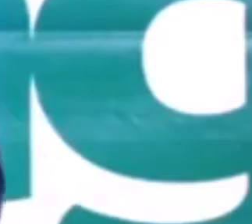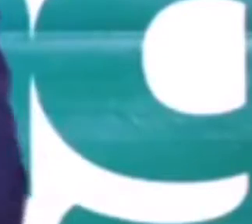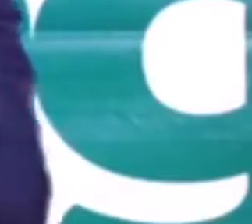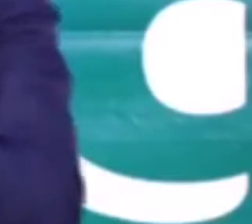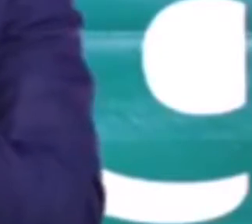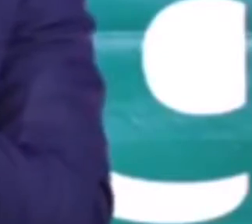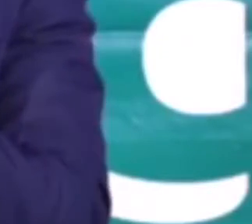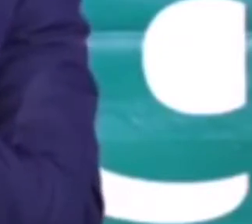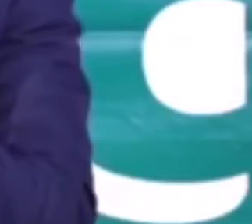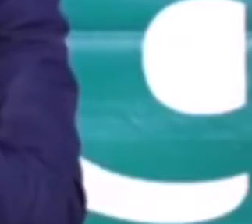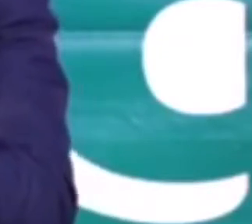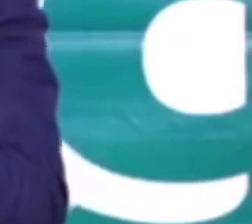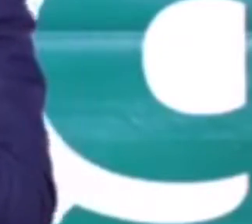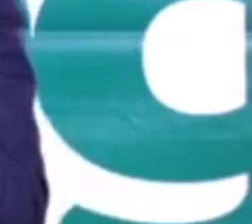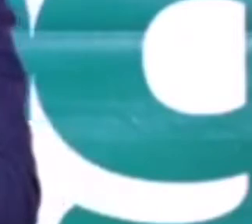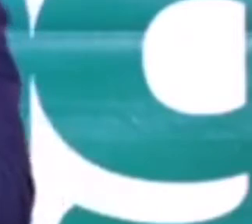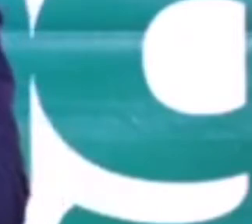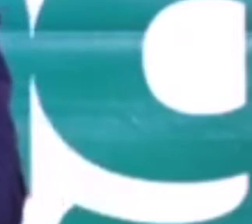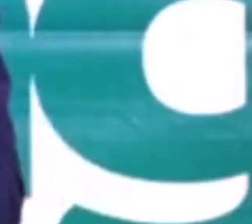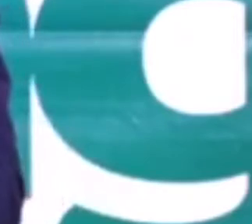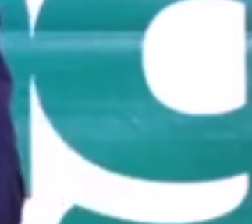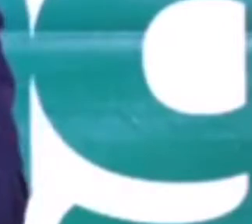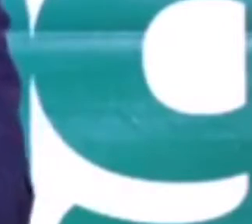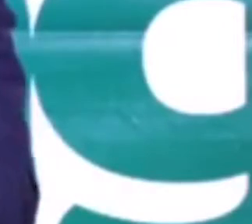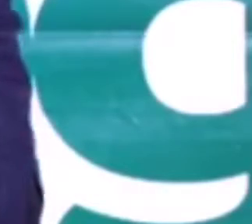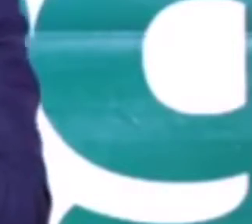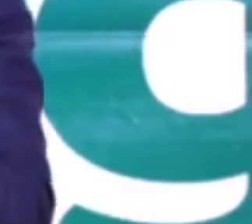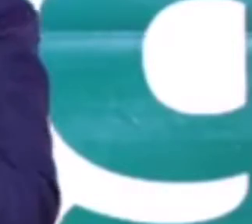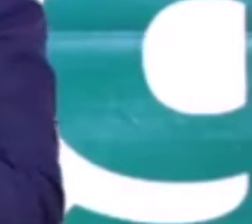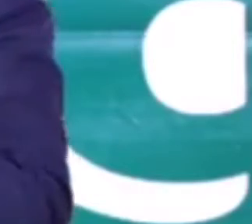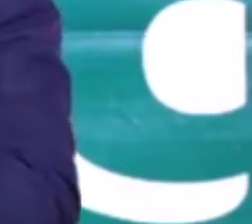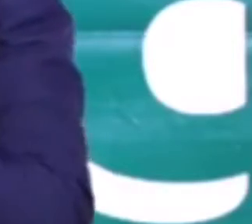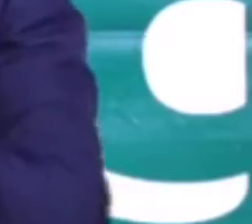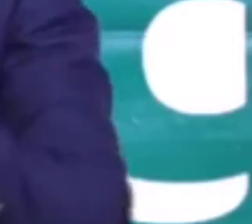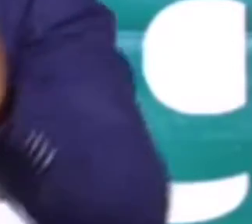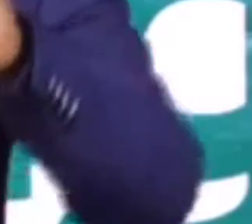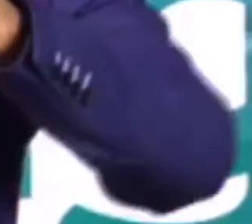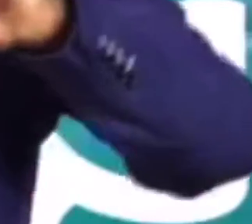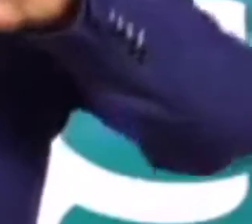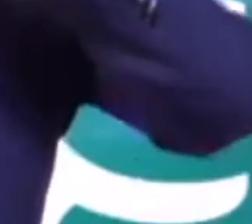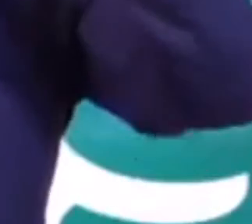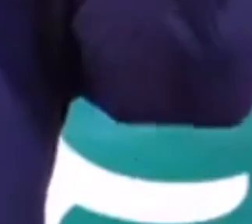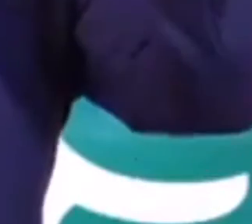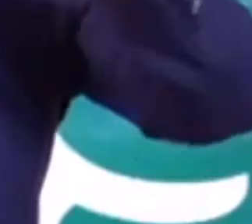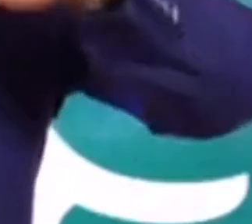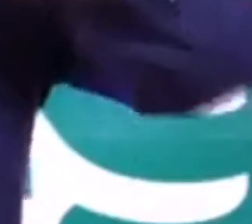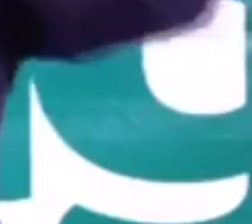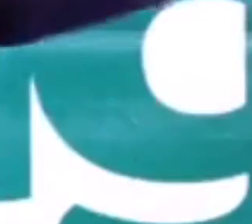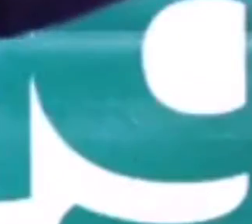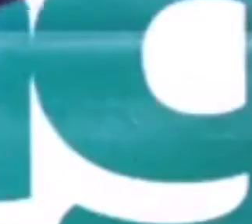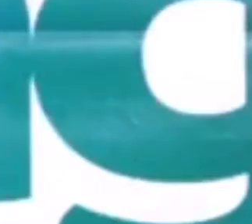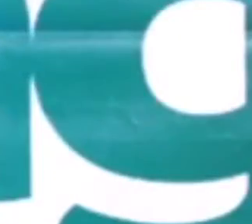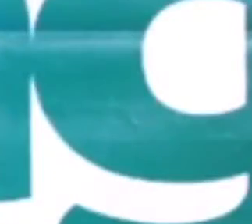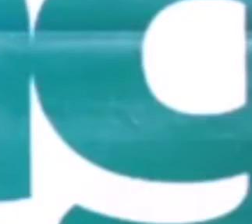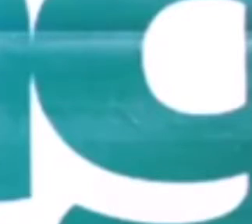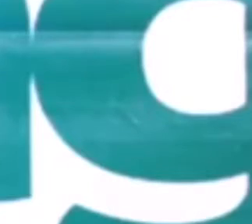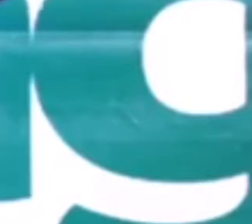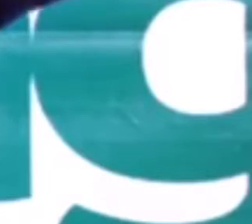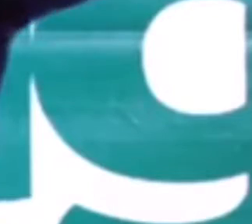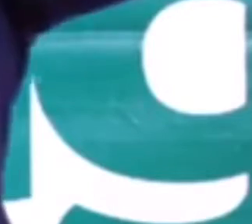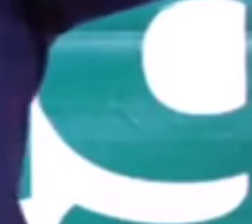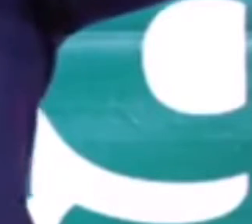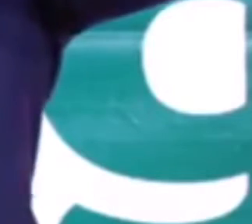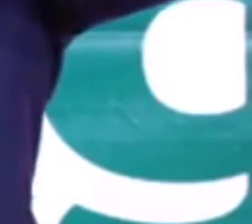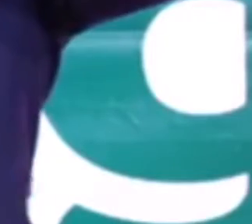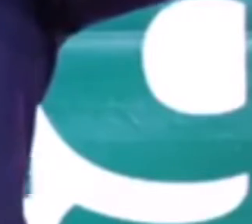As we are praying for the Holy Spirit baptism and the manifestation of the gifts of the Holy Spirit.